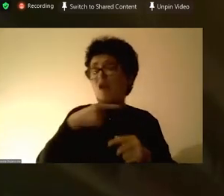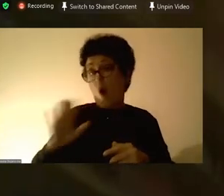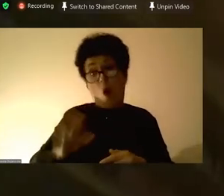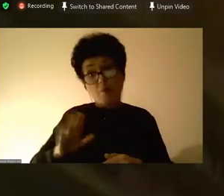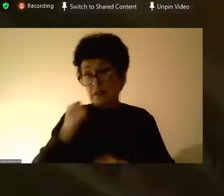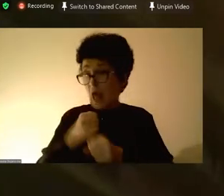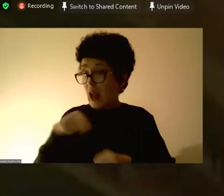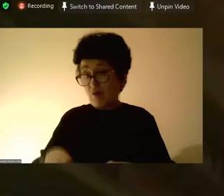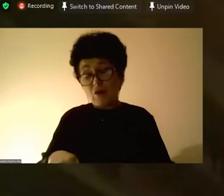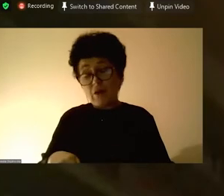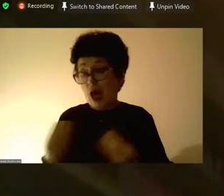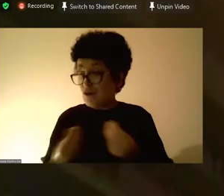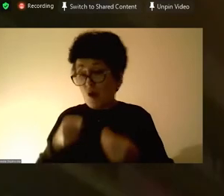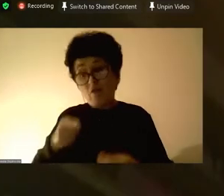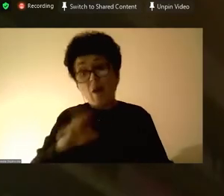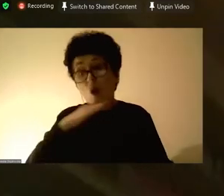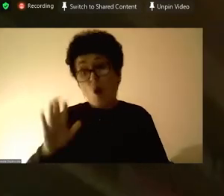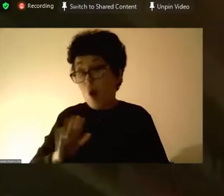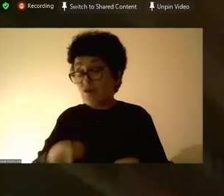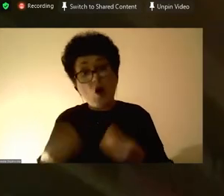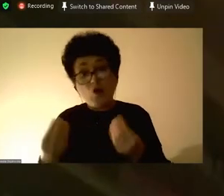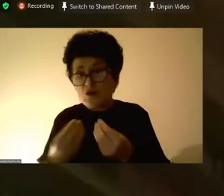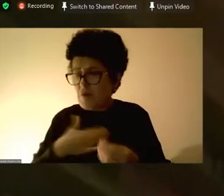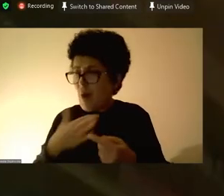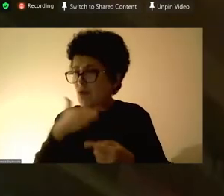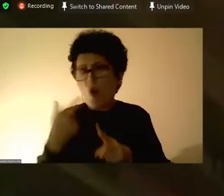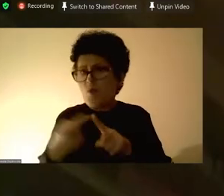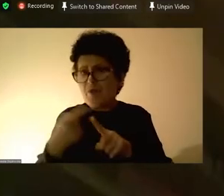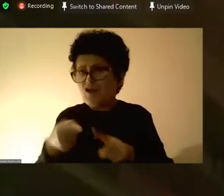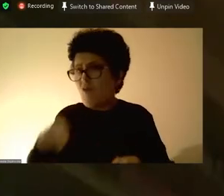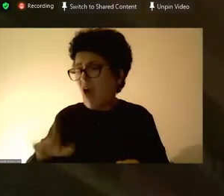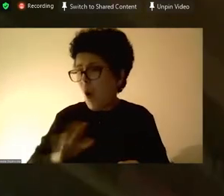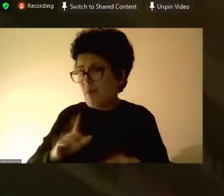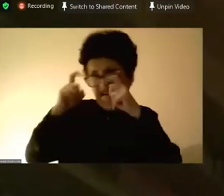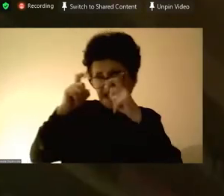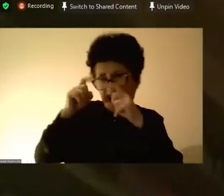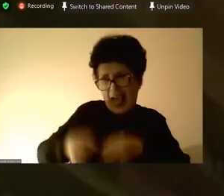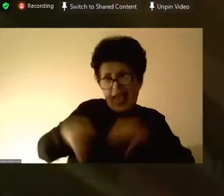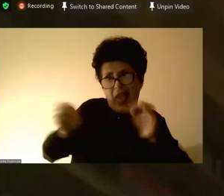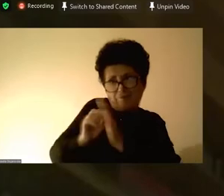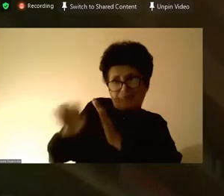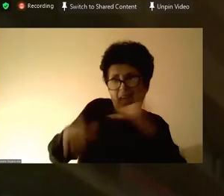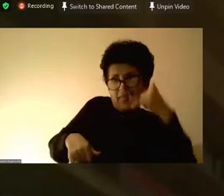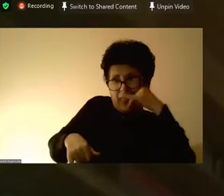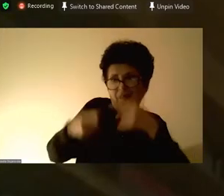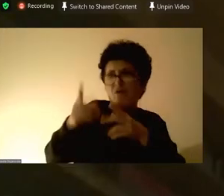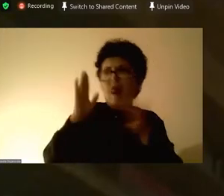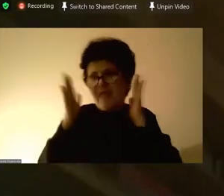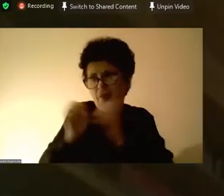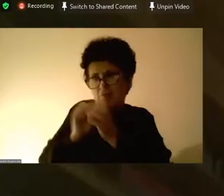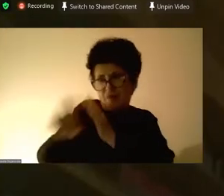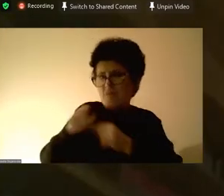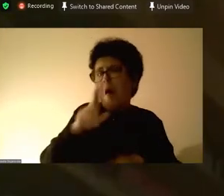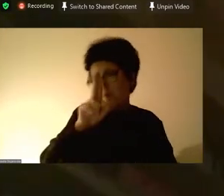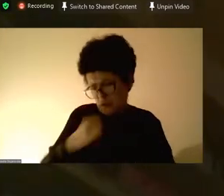Because a lot of reasons, it's very easy. I can do it, you can do it, my grandchild can do it. And